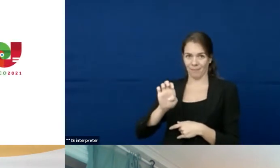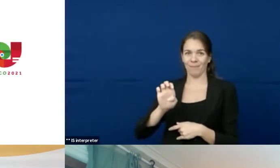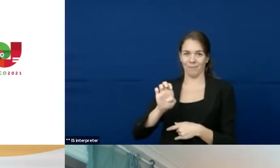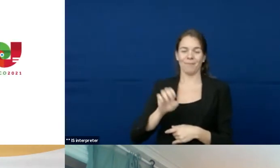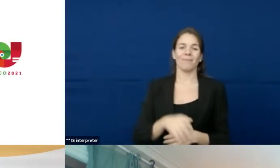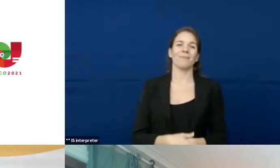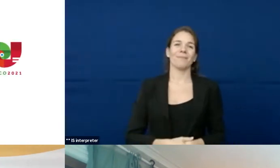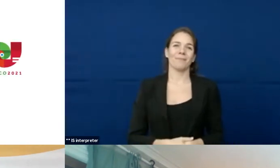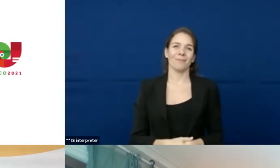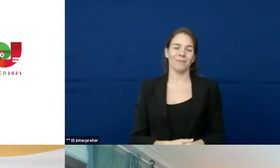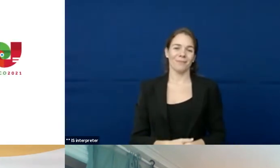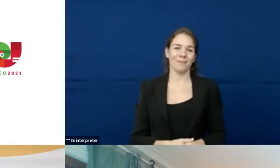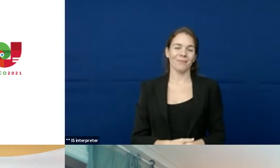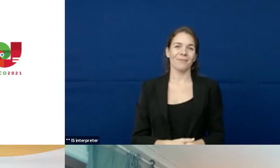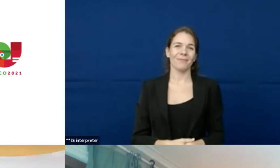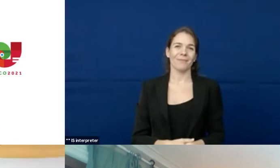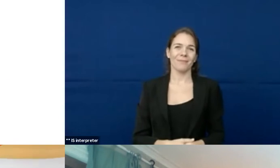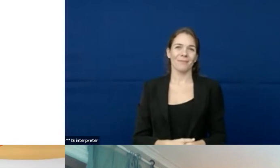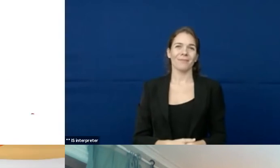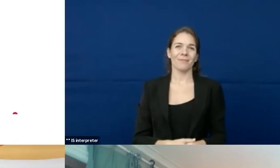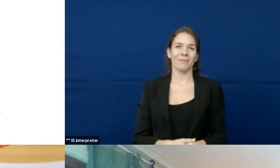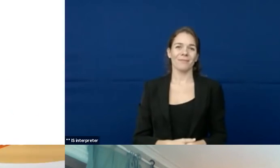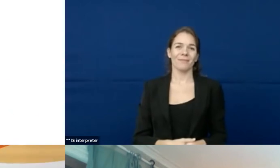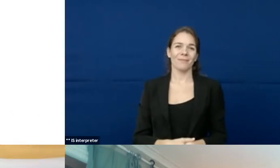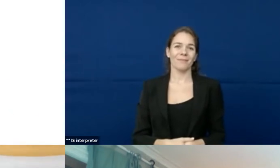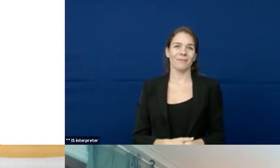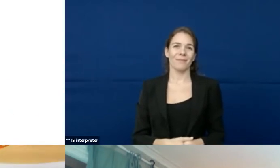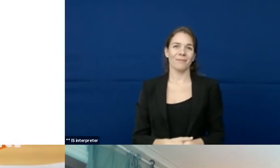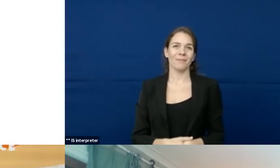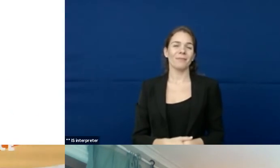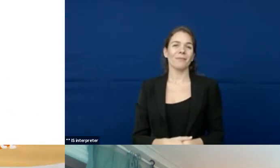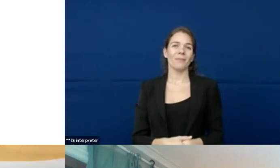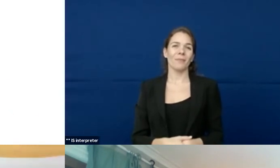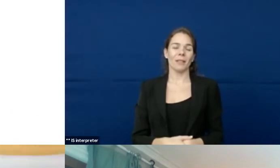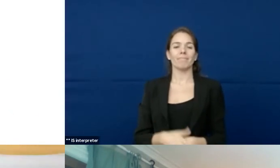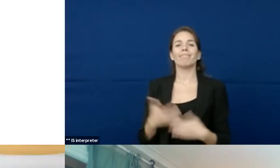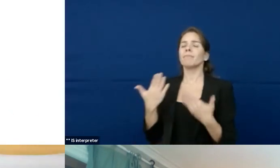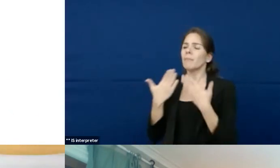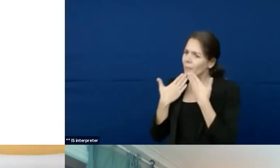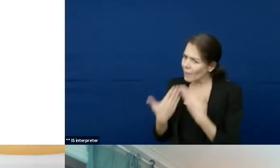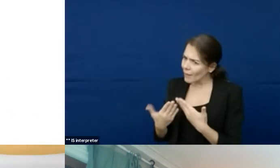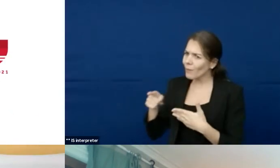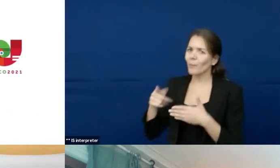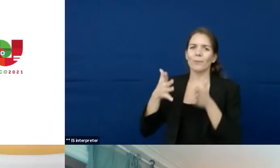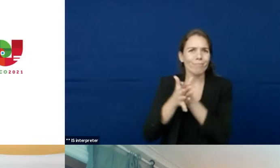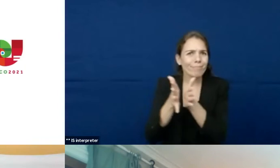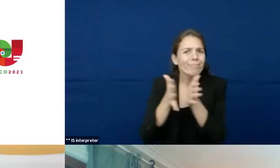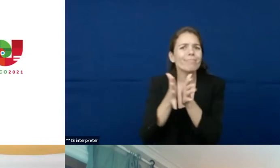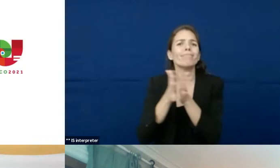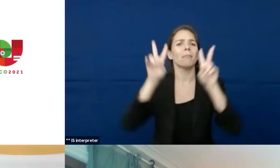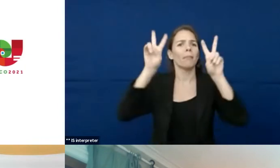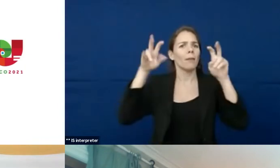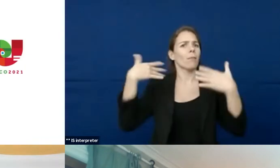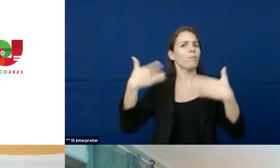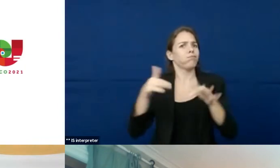and boys in comprehensive prevention strategies to address harmful social norms and gender